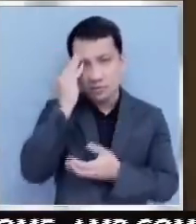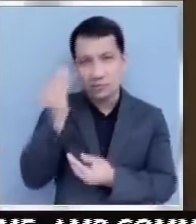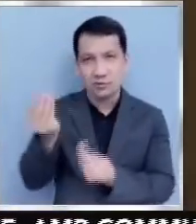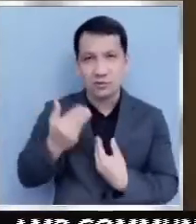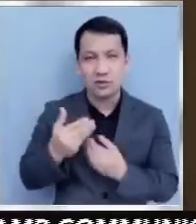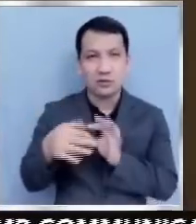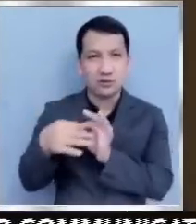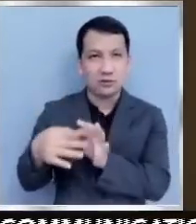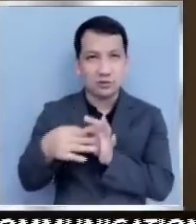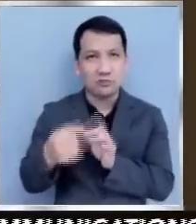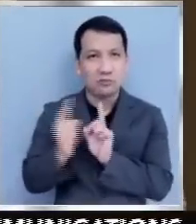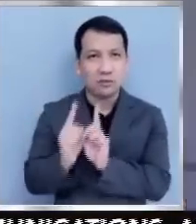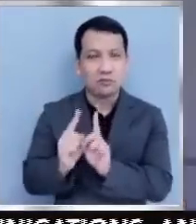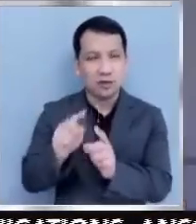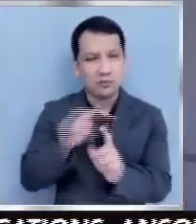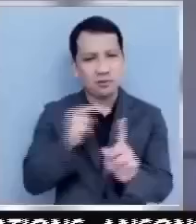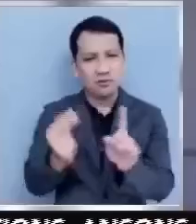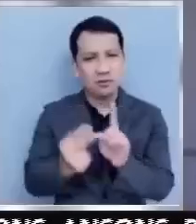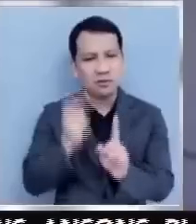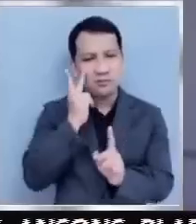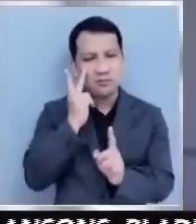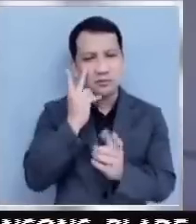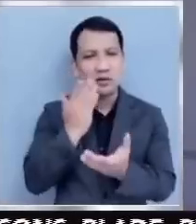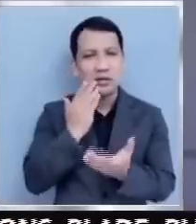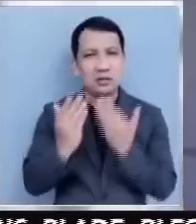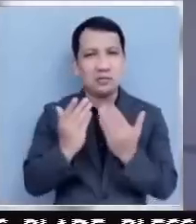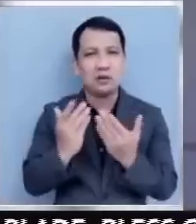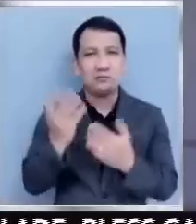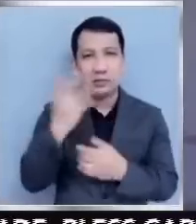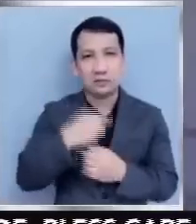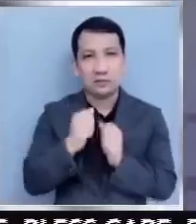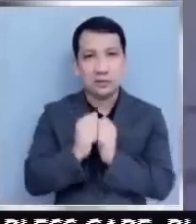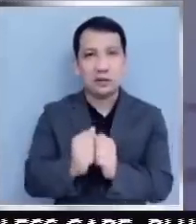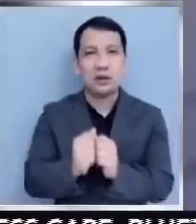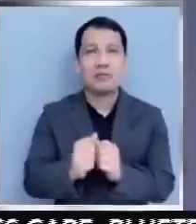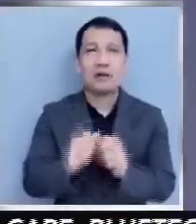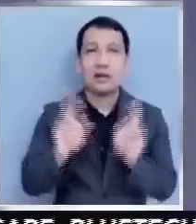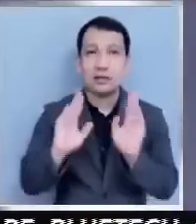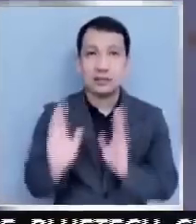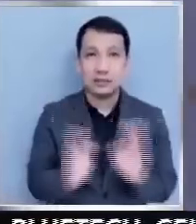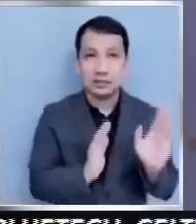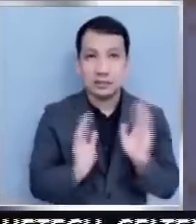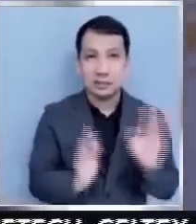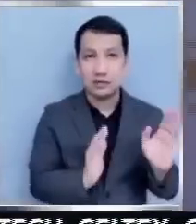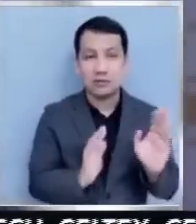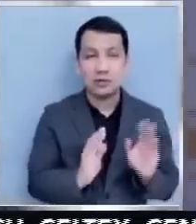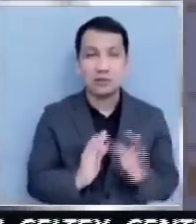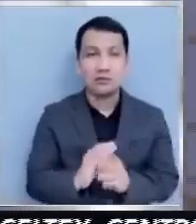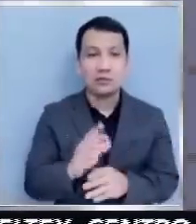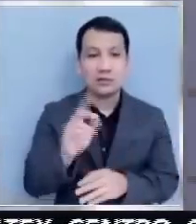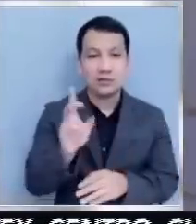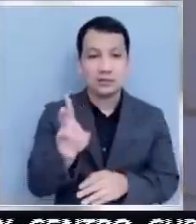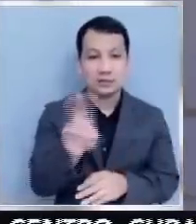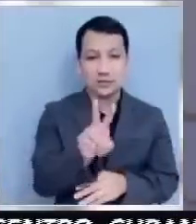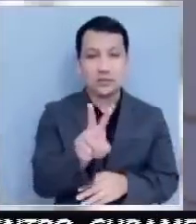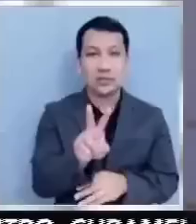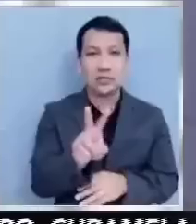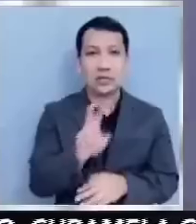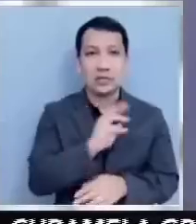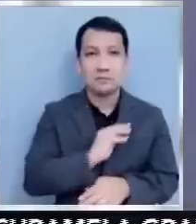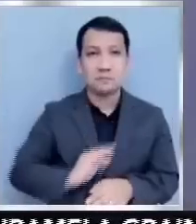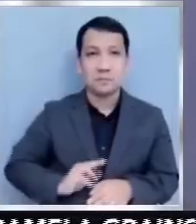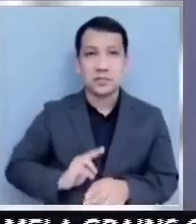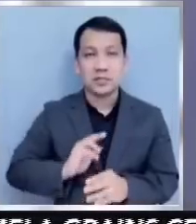to get her perspective on things. Tuloy-tuloy nga raw ang paghahanda ni Michelle sa 72nd Miss Universe pageant